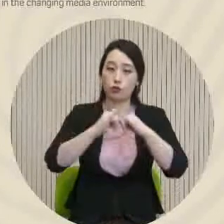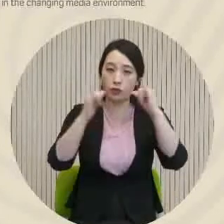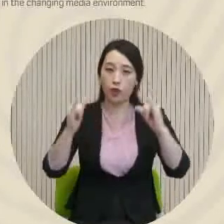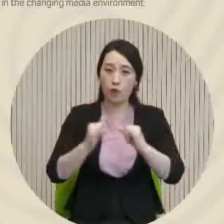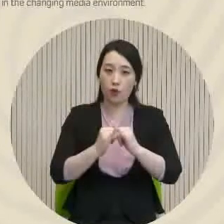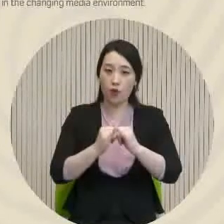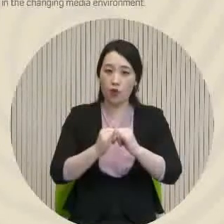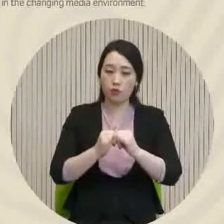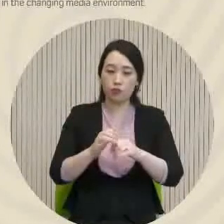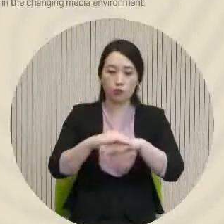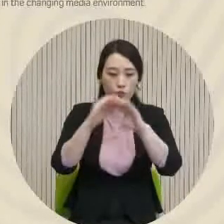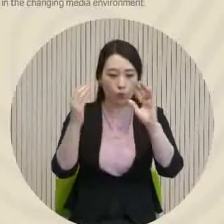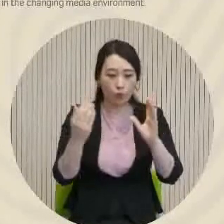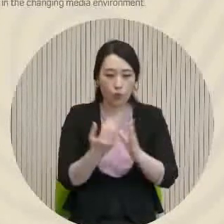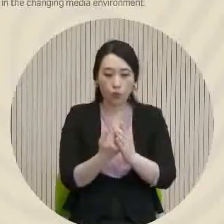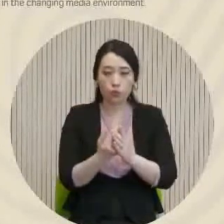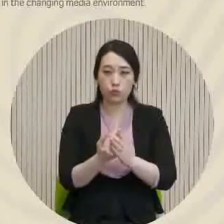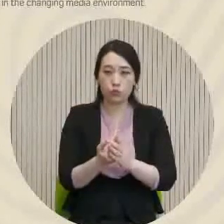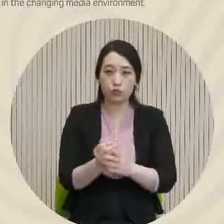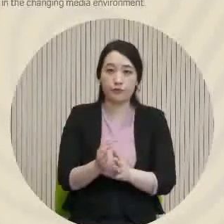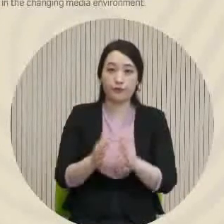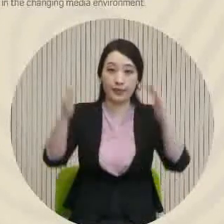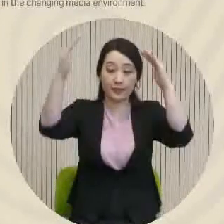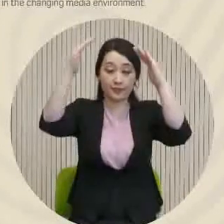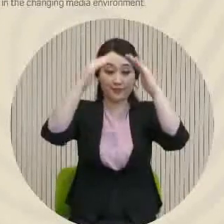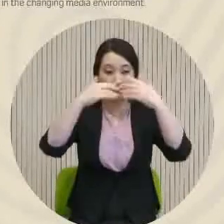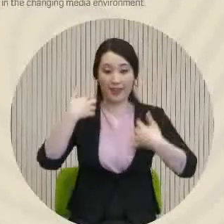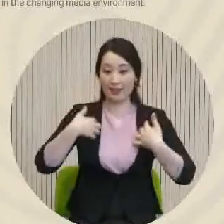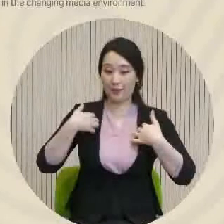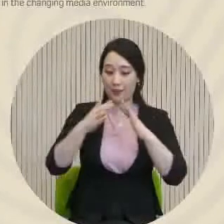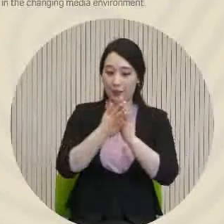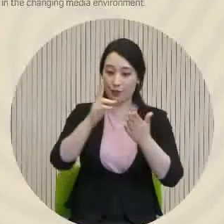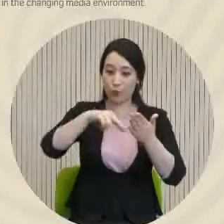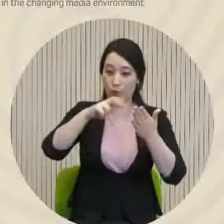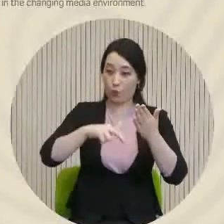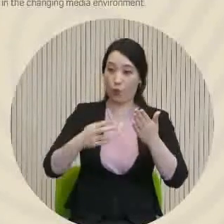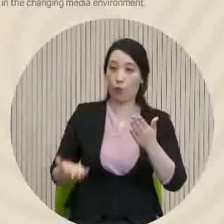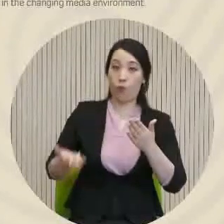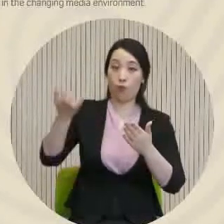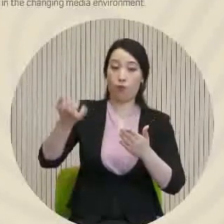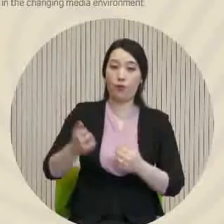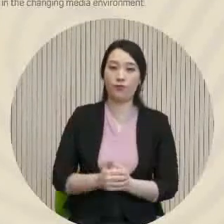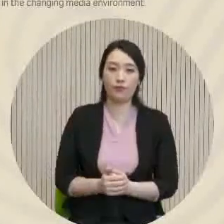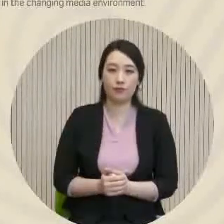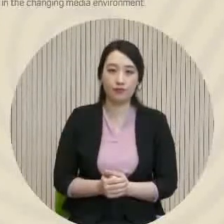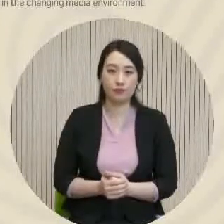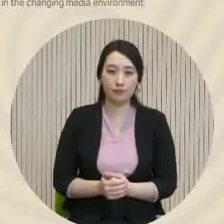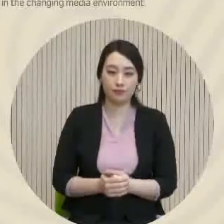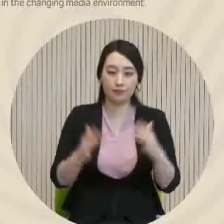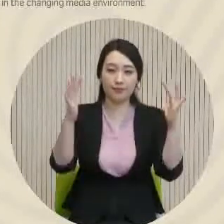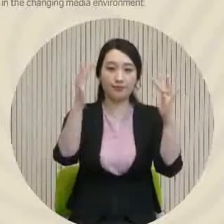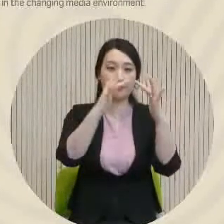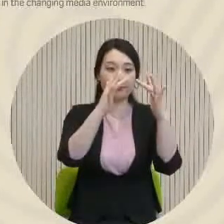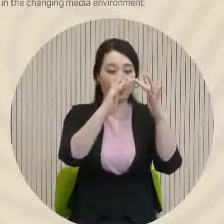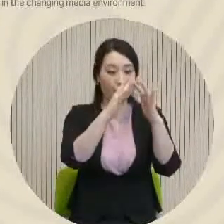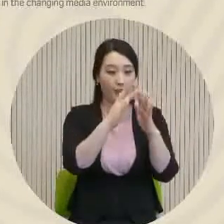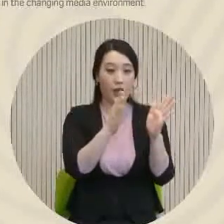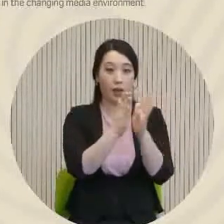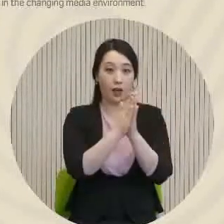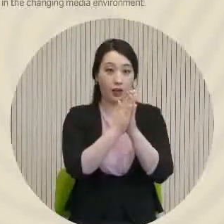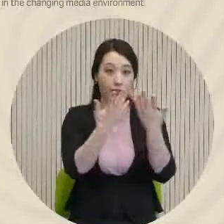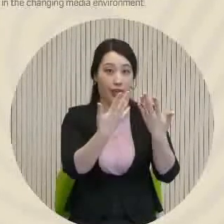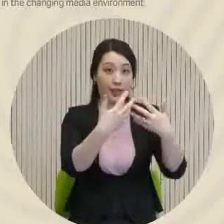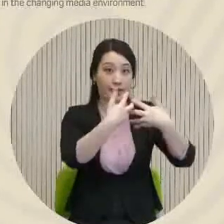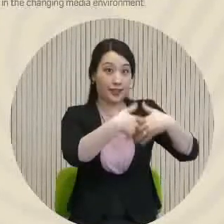the pandemic in the Korean society. We are watching and witnessing a new habit, which is